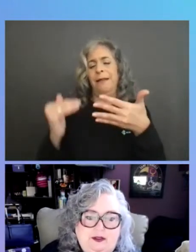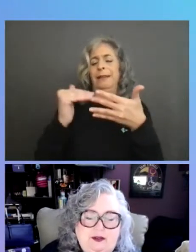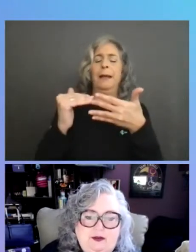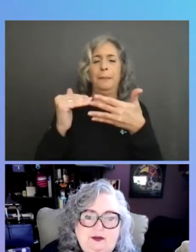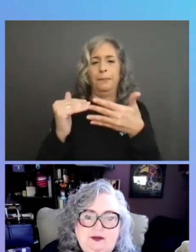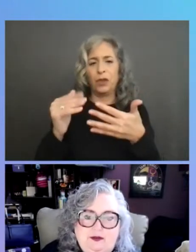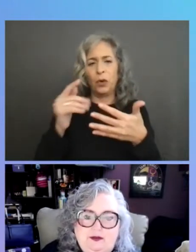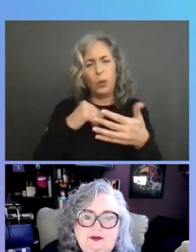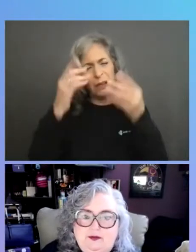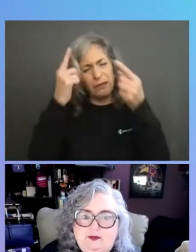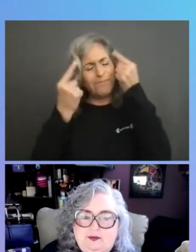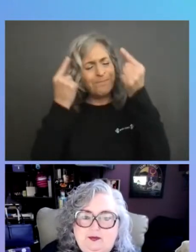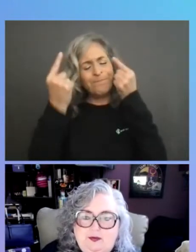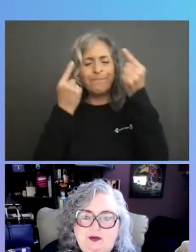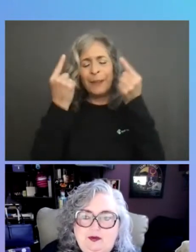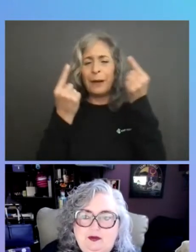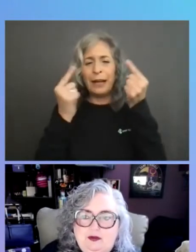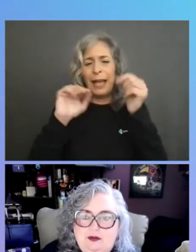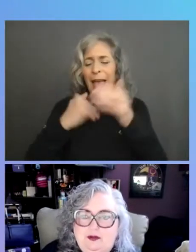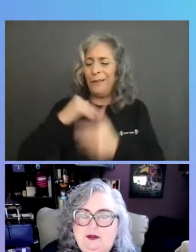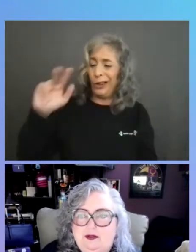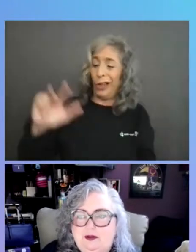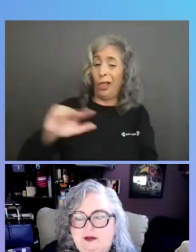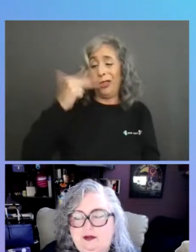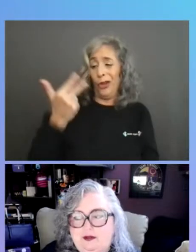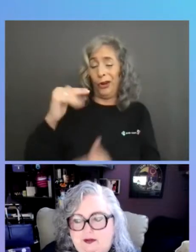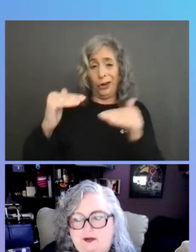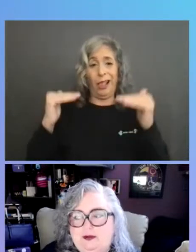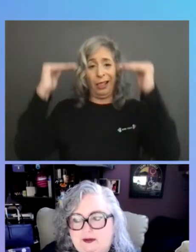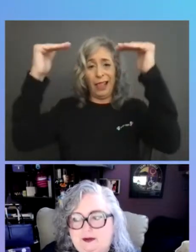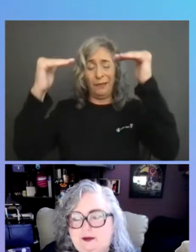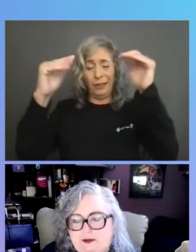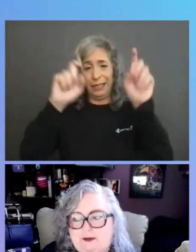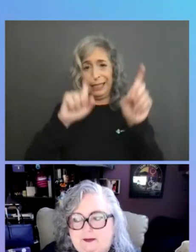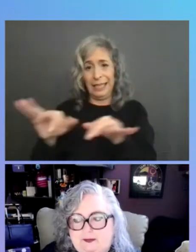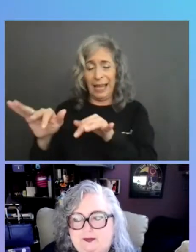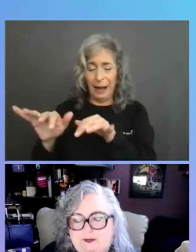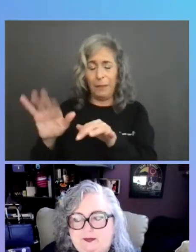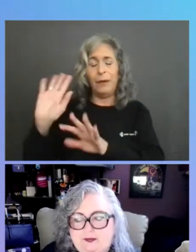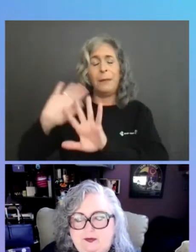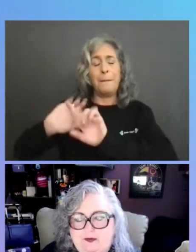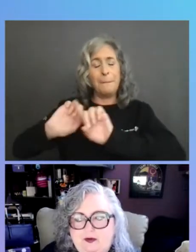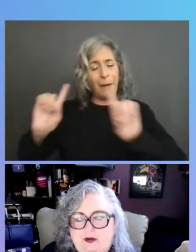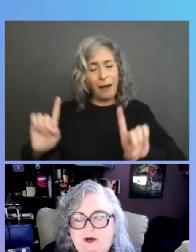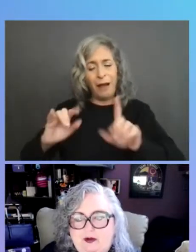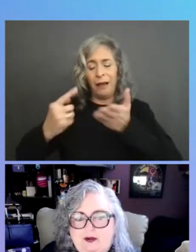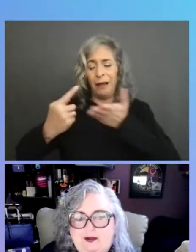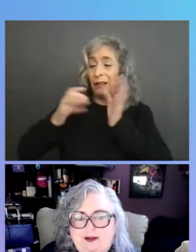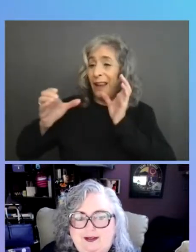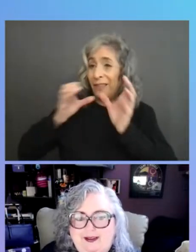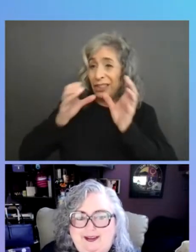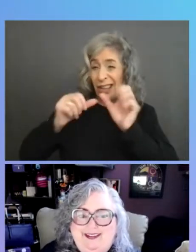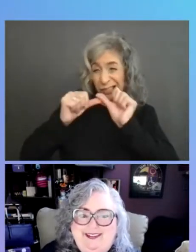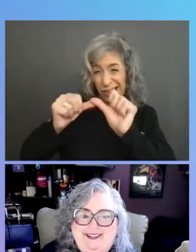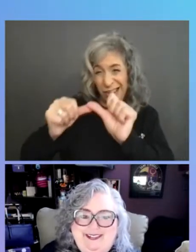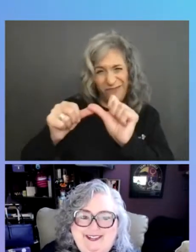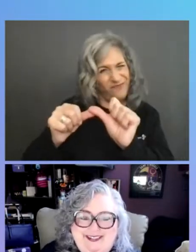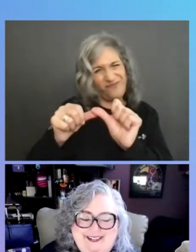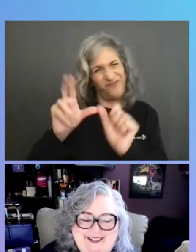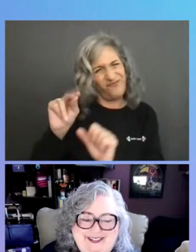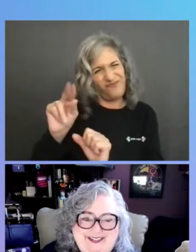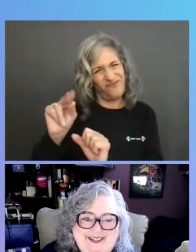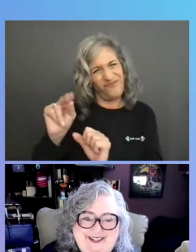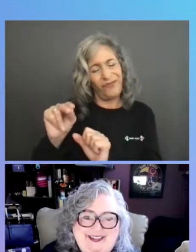did consider having a third level of exam at one point, but that conversation didn't last for very long because we knew